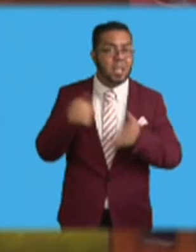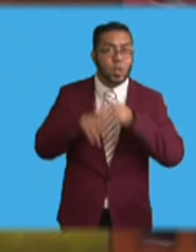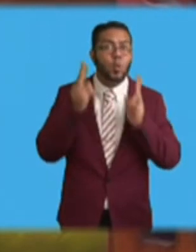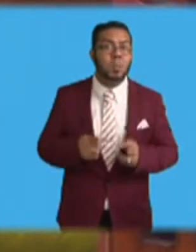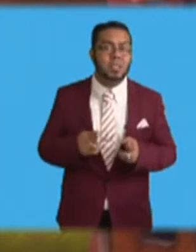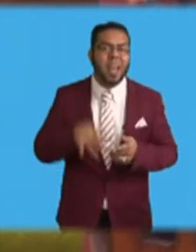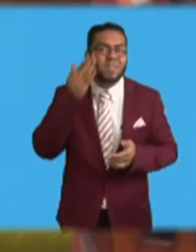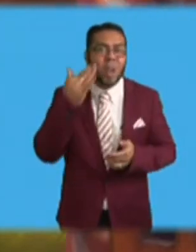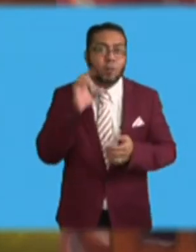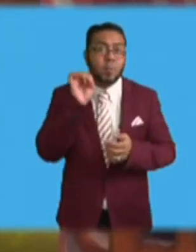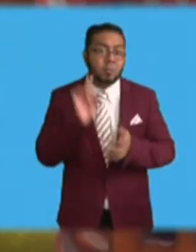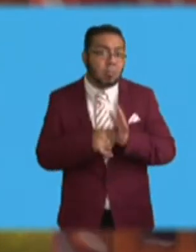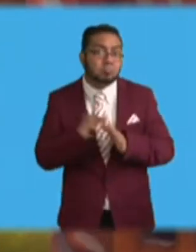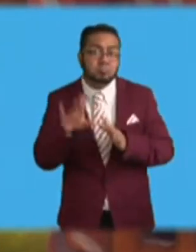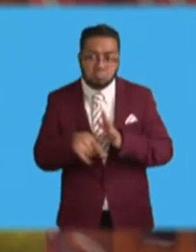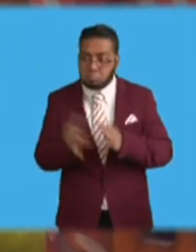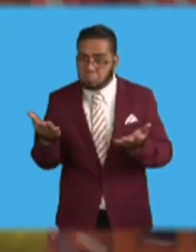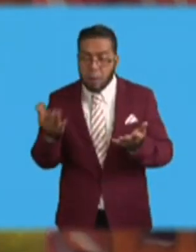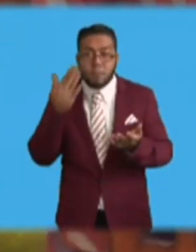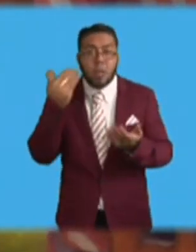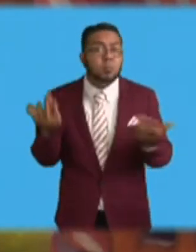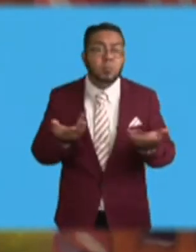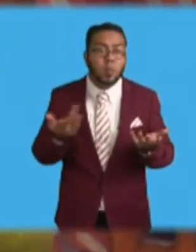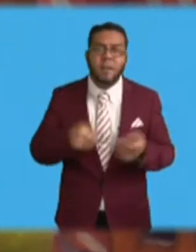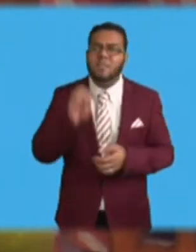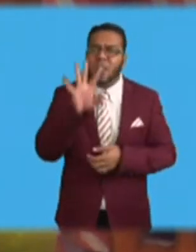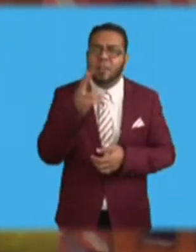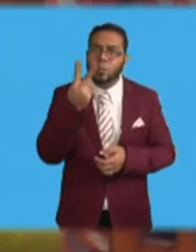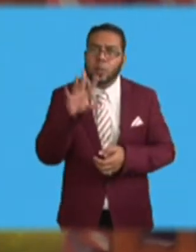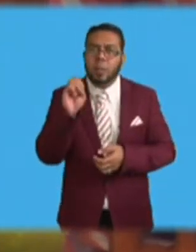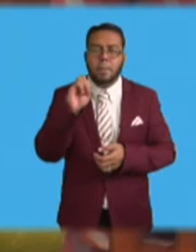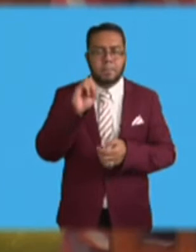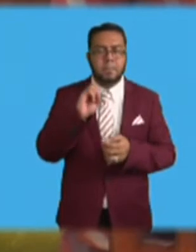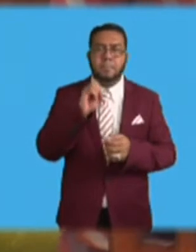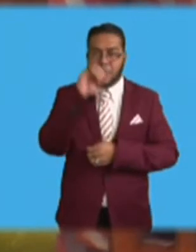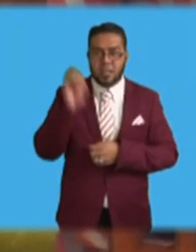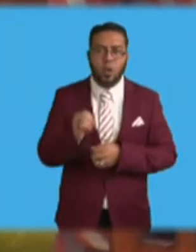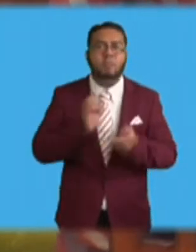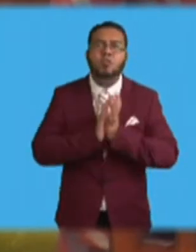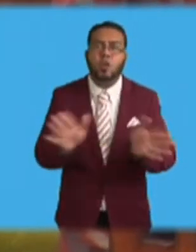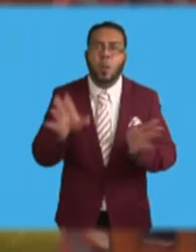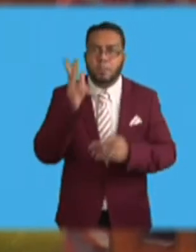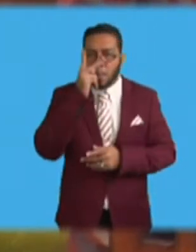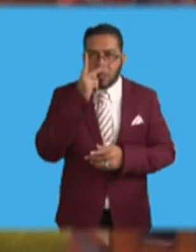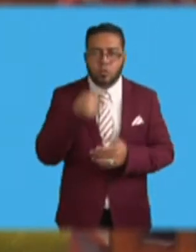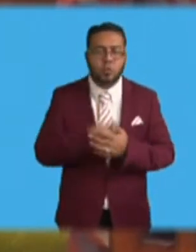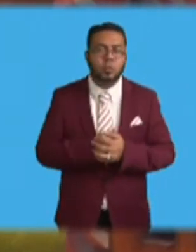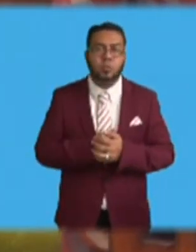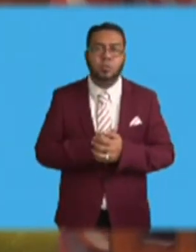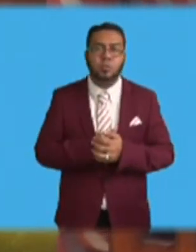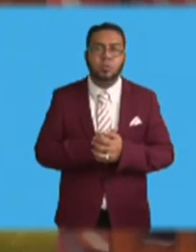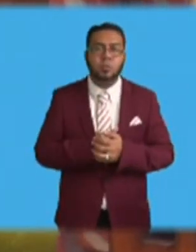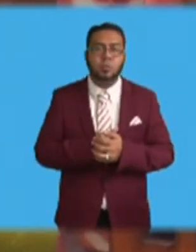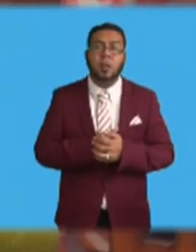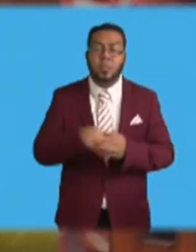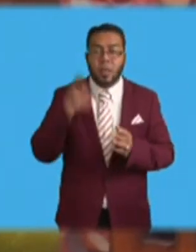found from time to time in 5 to 20% of the general population, where the natural habitat, Madam Speaker,